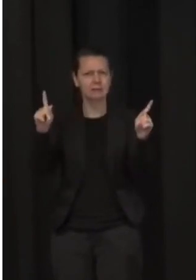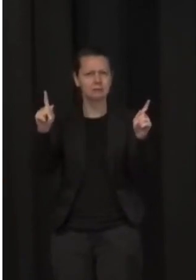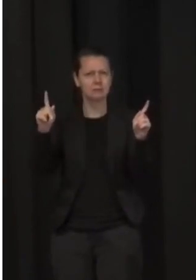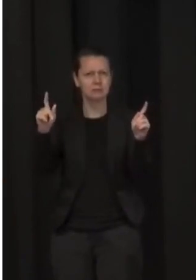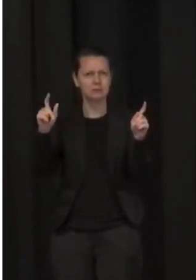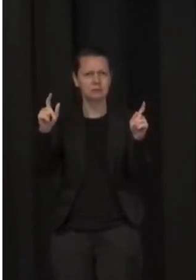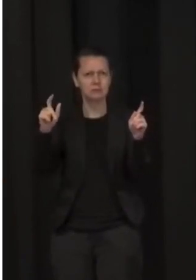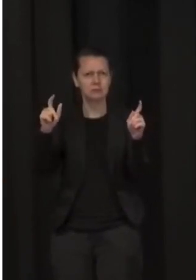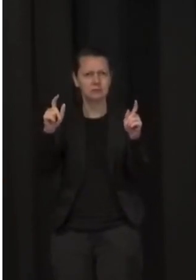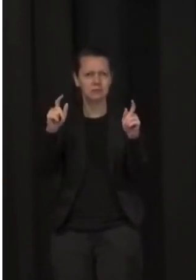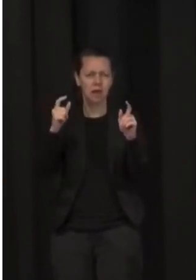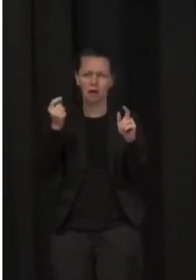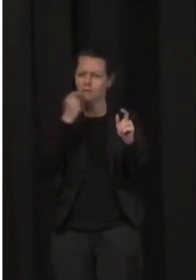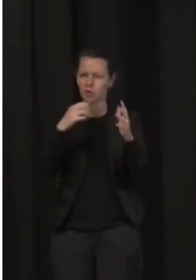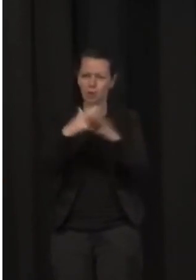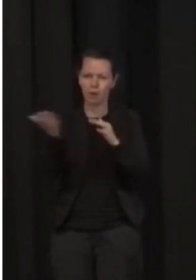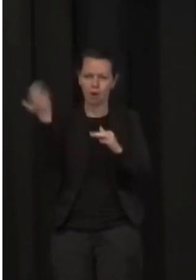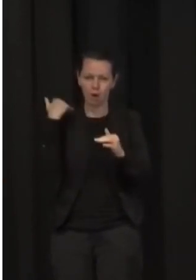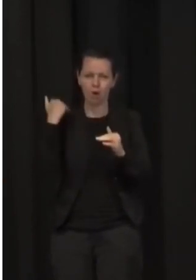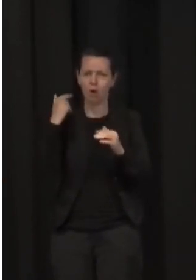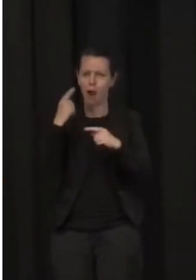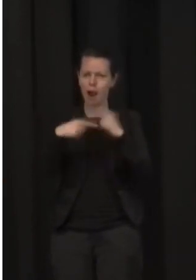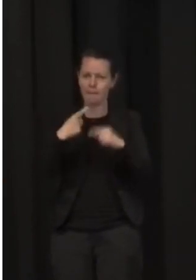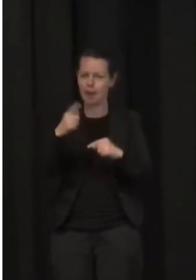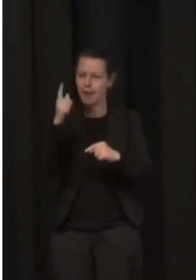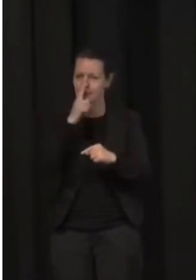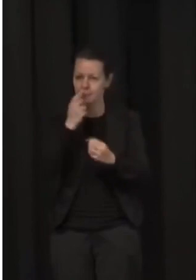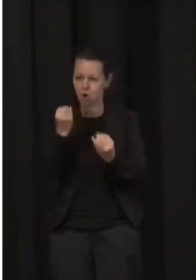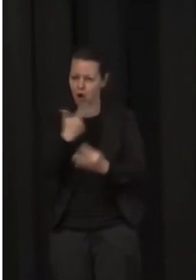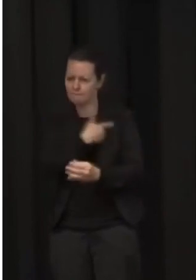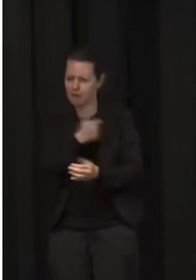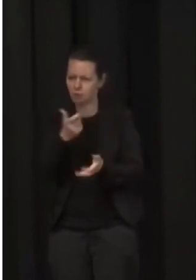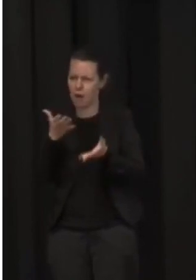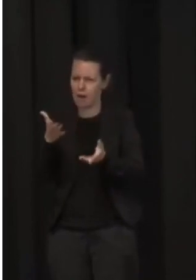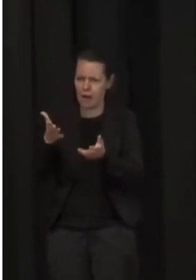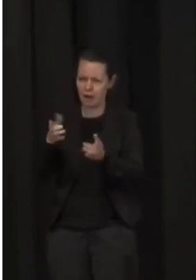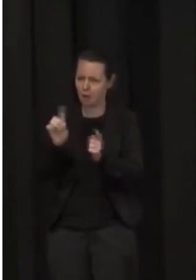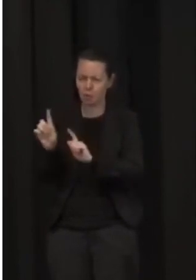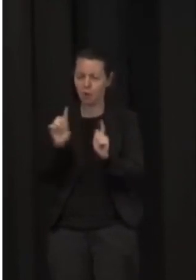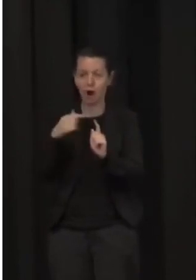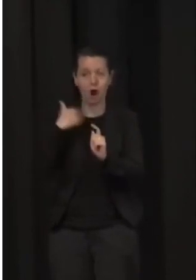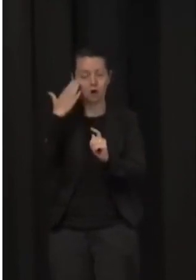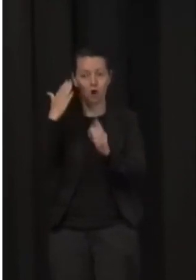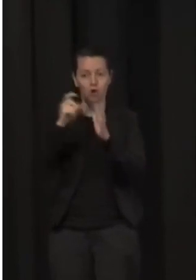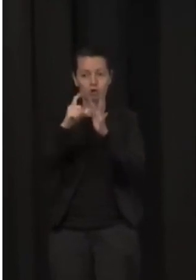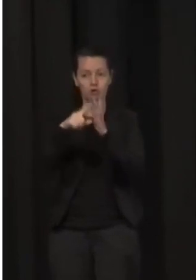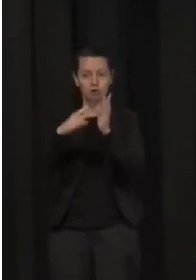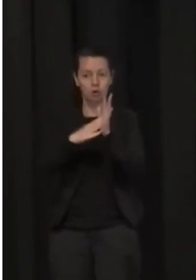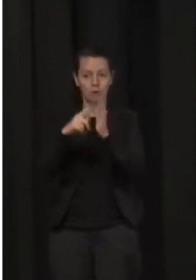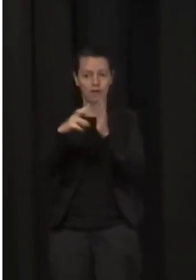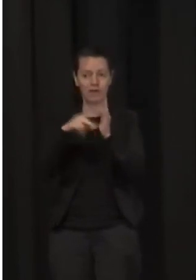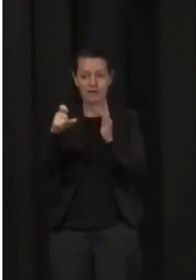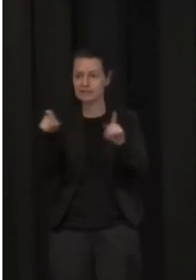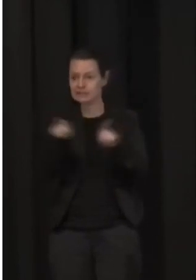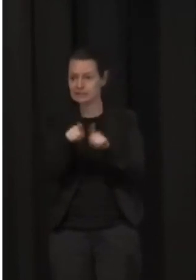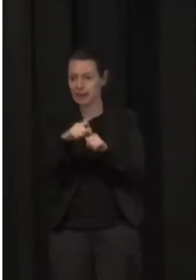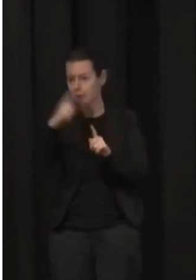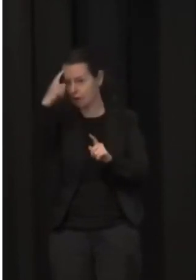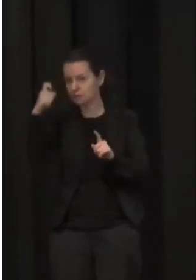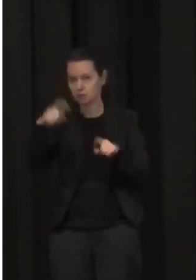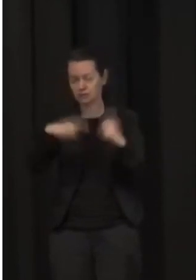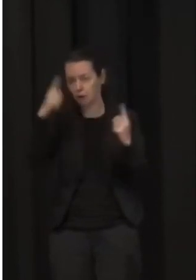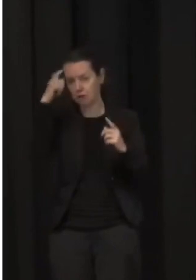vaccinated economy started, you would fold it up and it wouldn't be there anymore. I don't know whether Dominic has done the same thing. I honestly don't know the answer to that. That doesn't make any